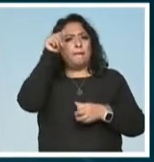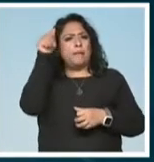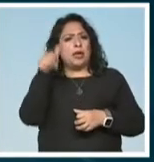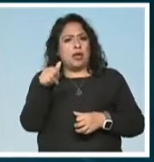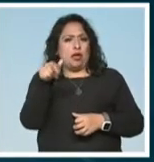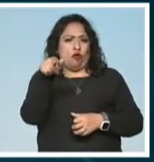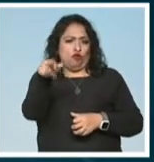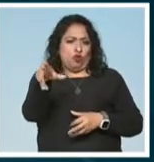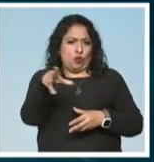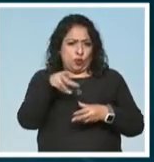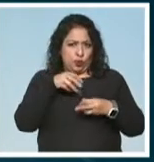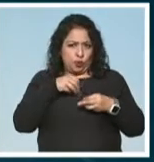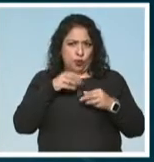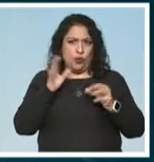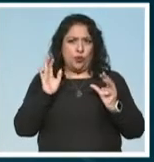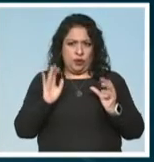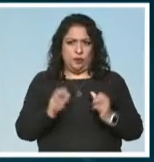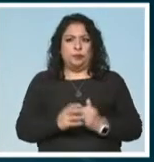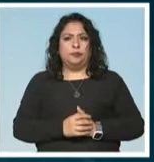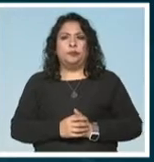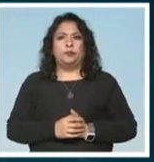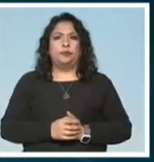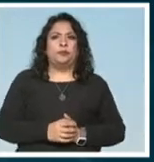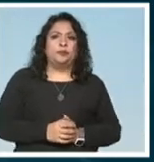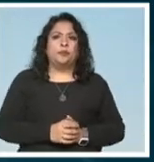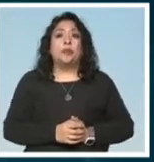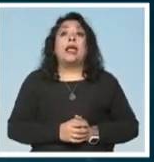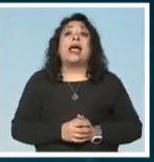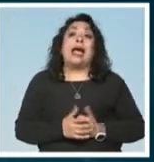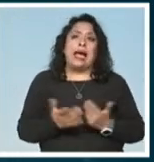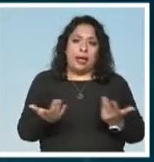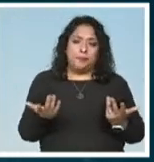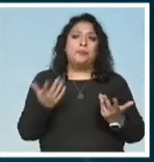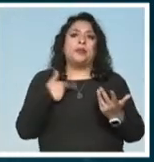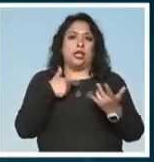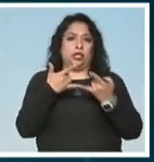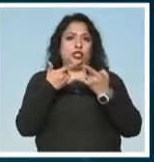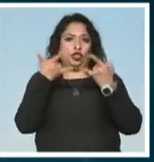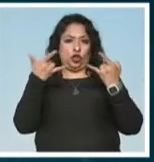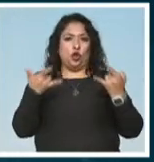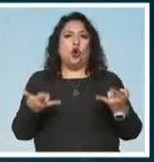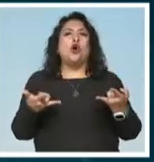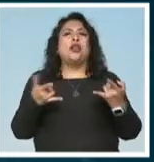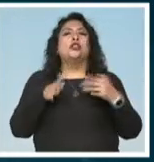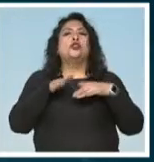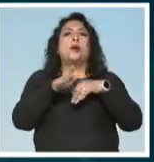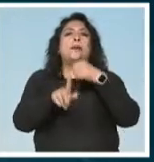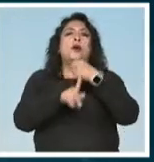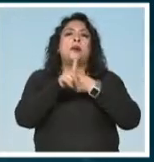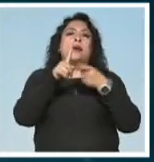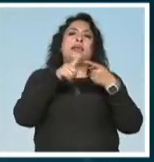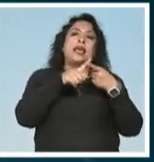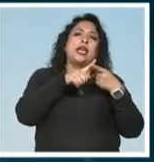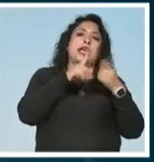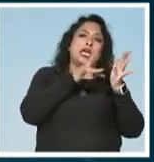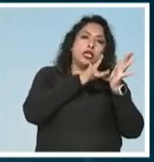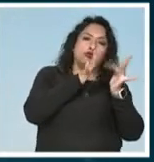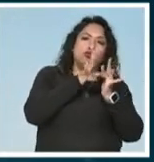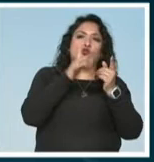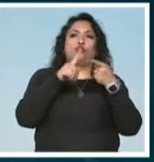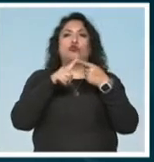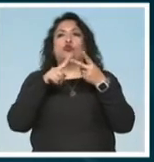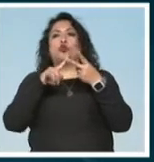you must die and take the sins of the people upon you. So my story is about the conflict between Jesus and Judas to